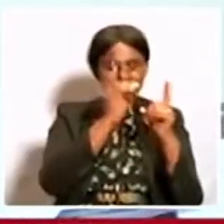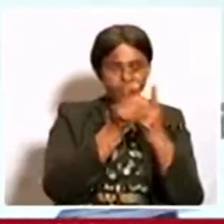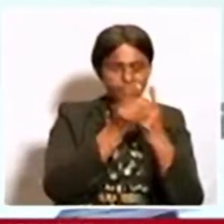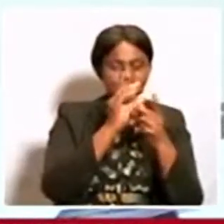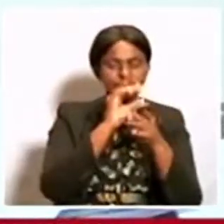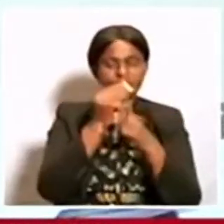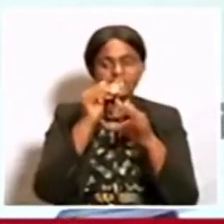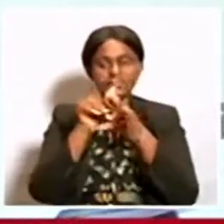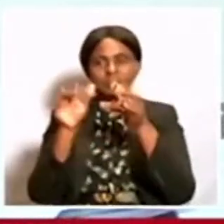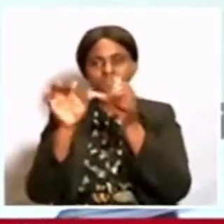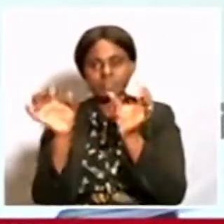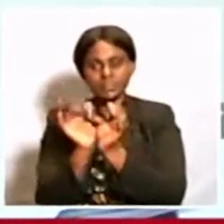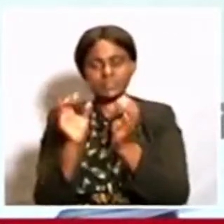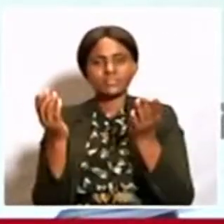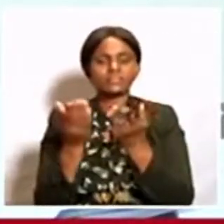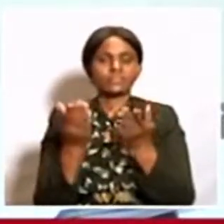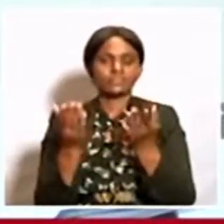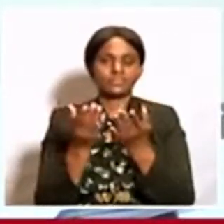constituency.